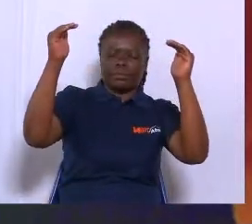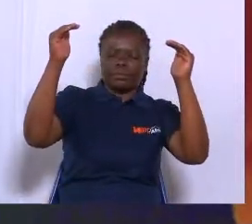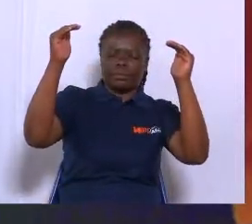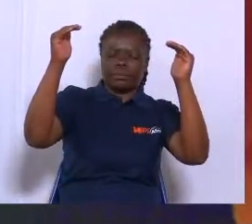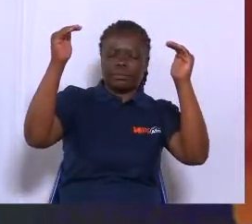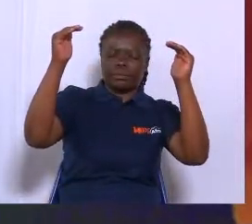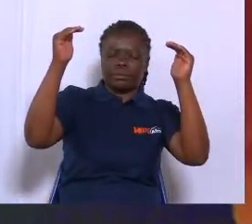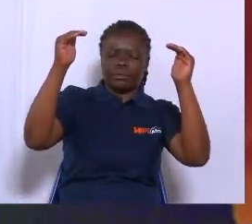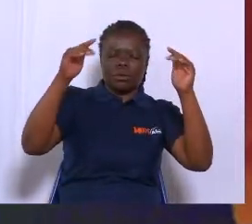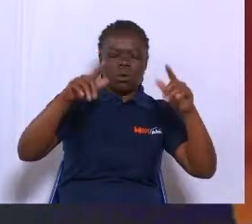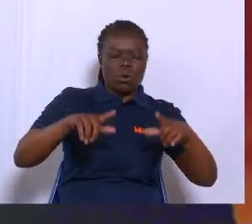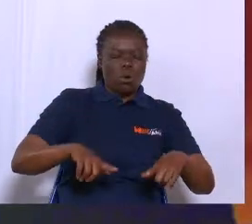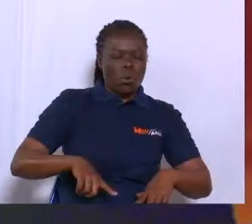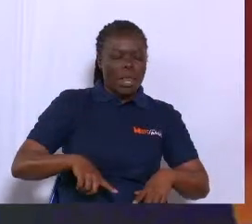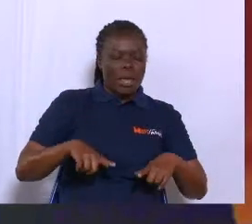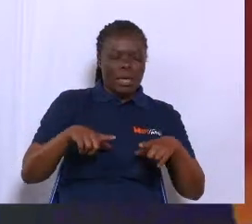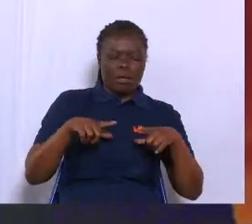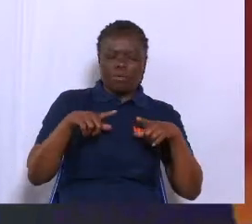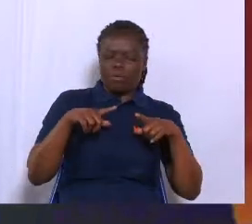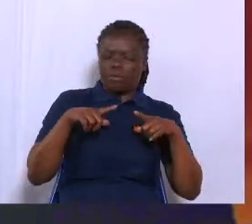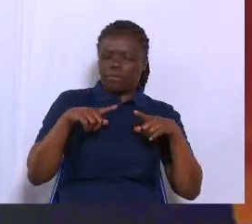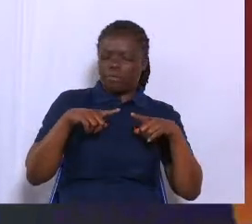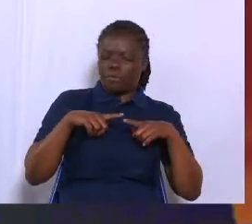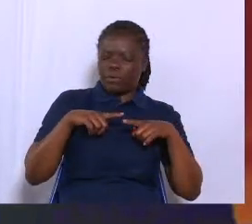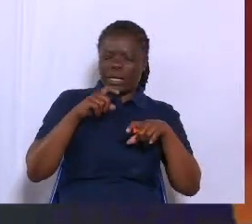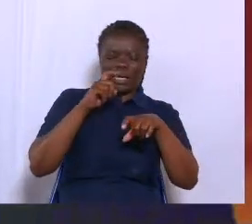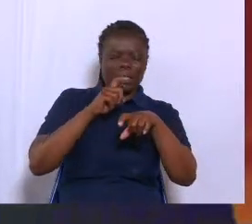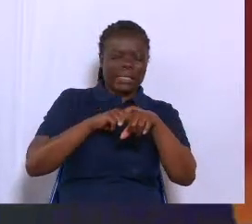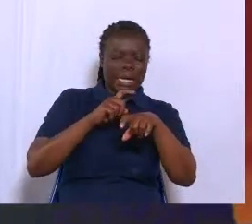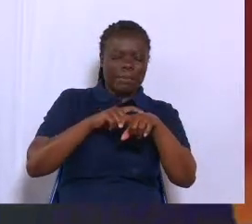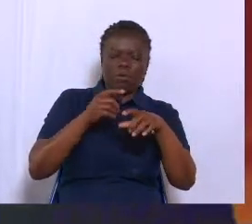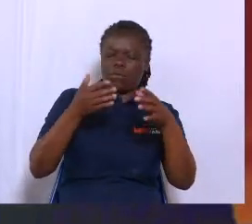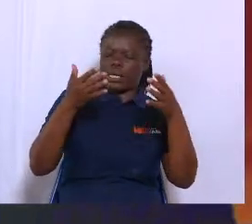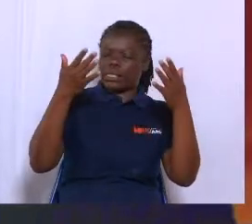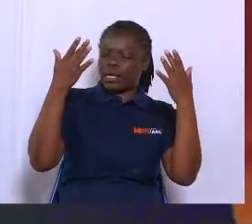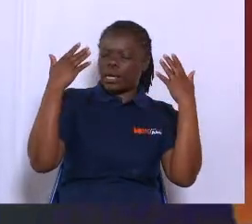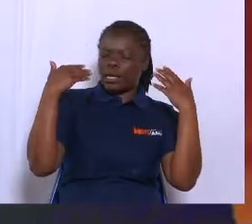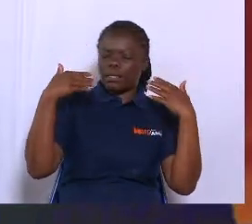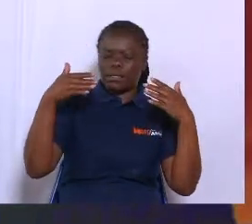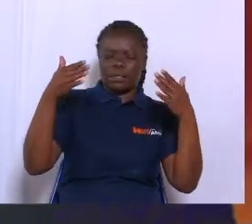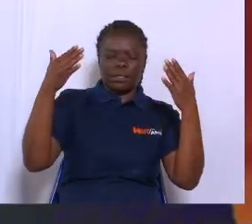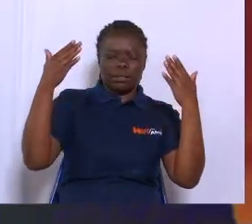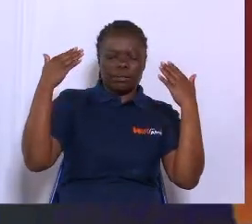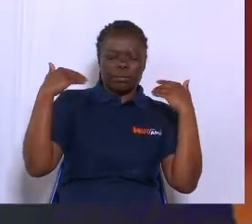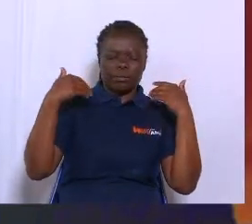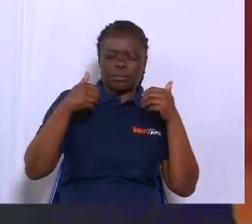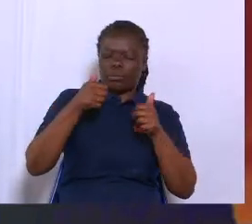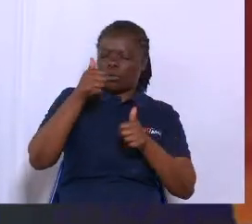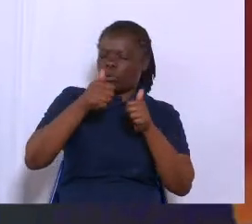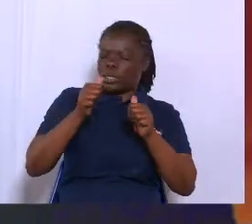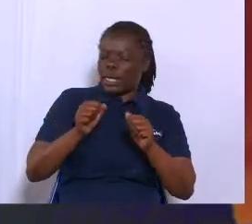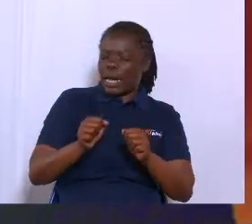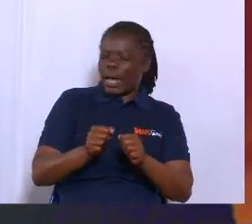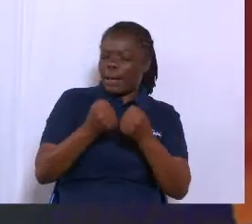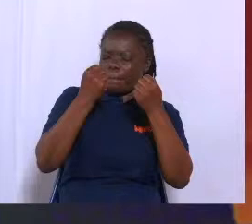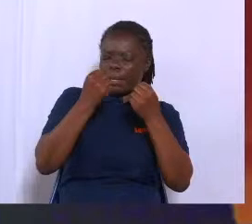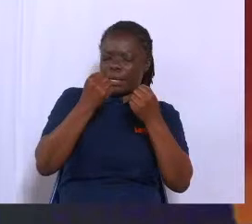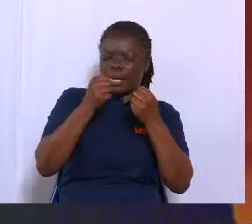we live on the edge of eternity. That can happen in one of two